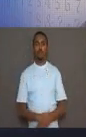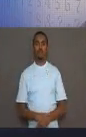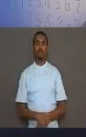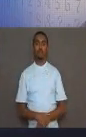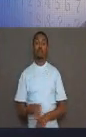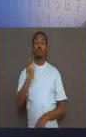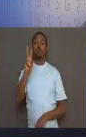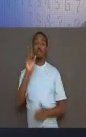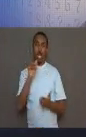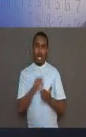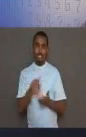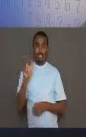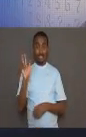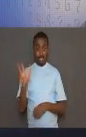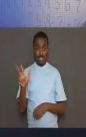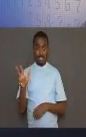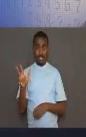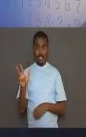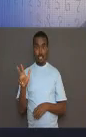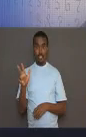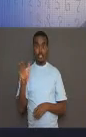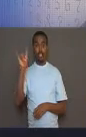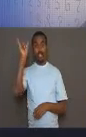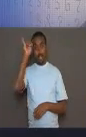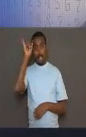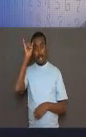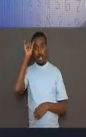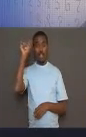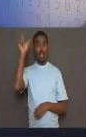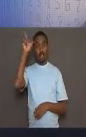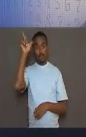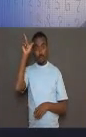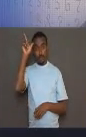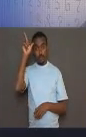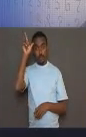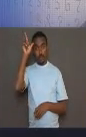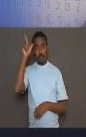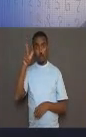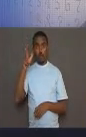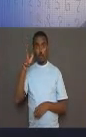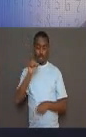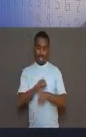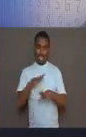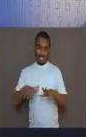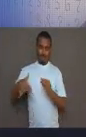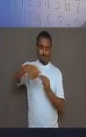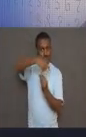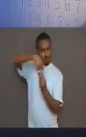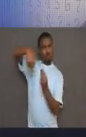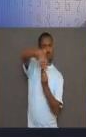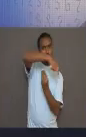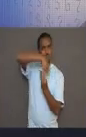In 2003, Yang Liwei orbited the Earth in